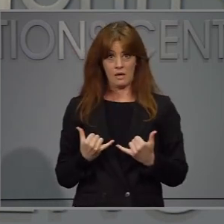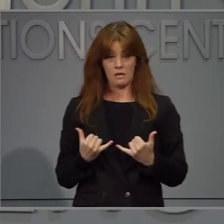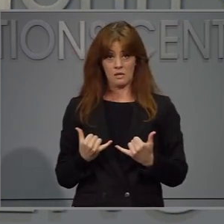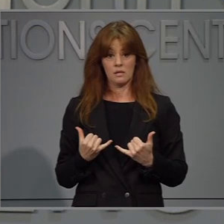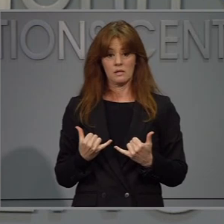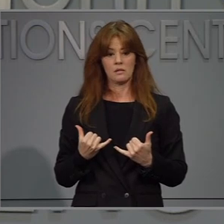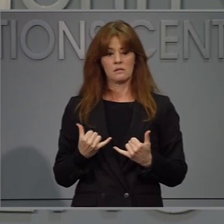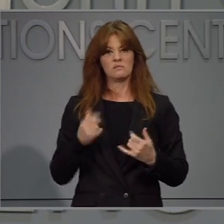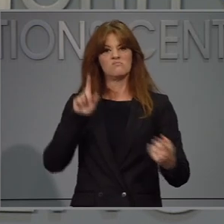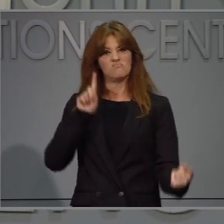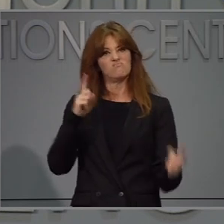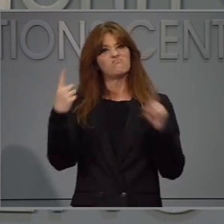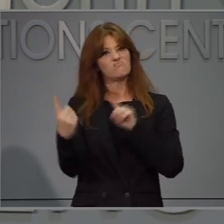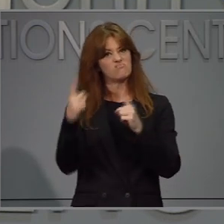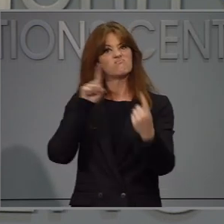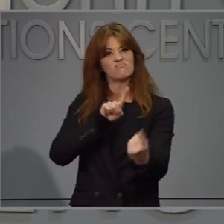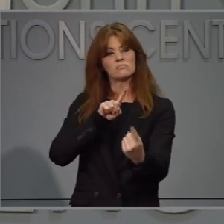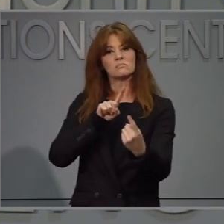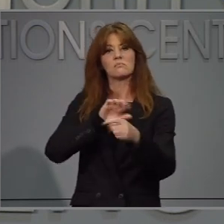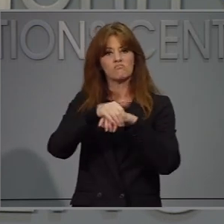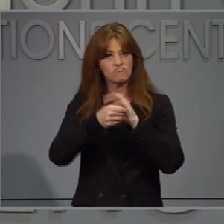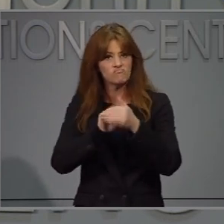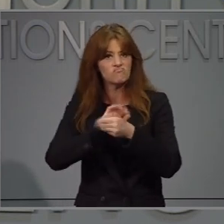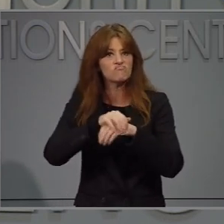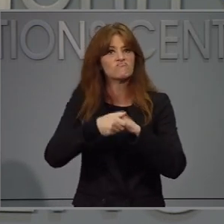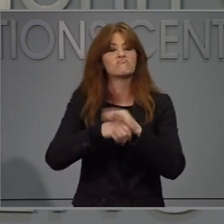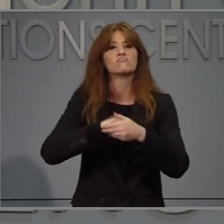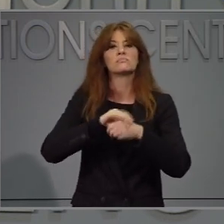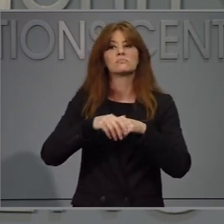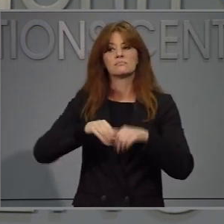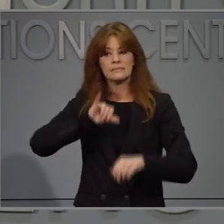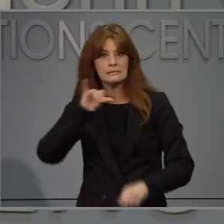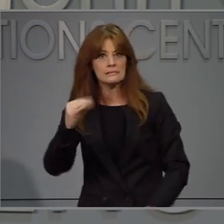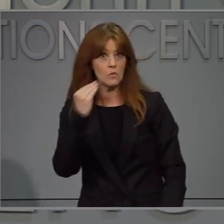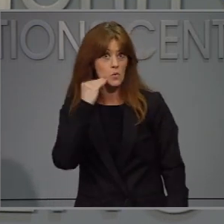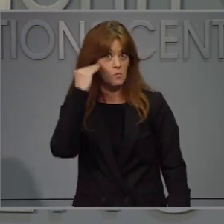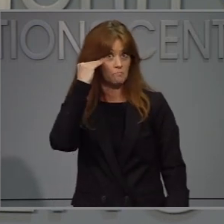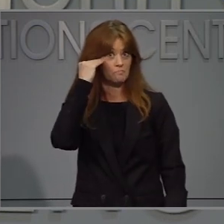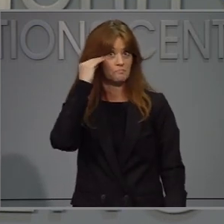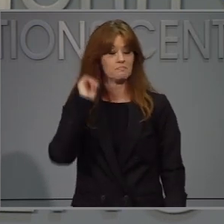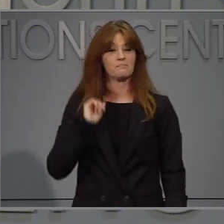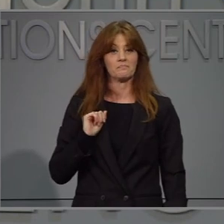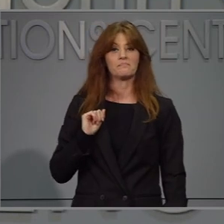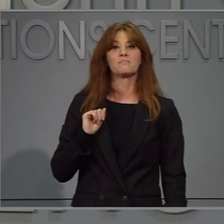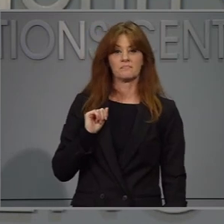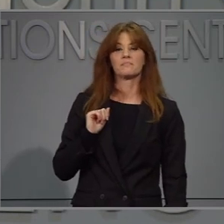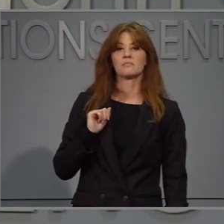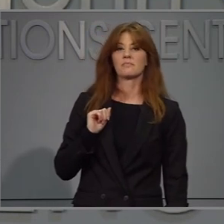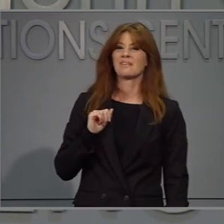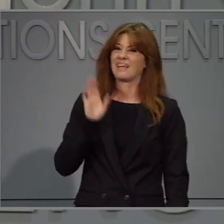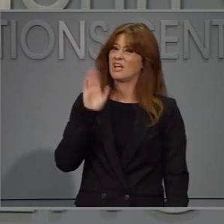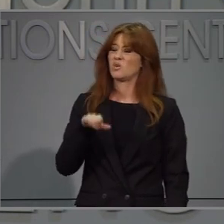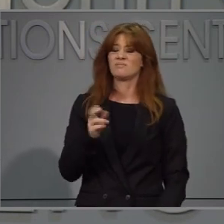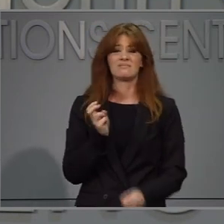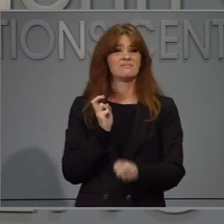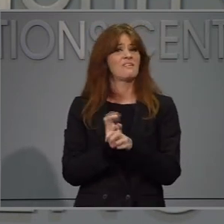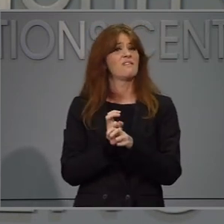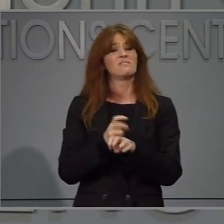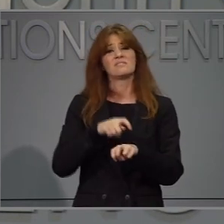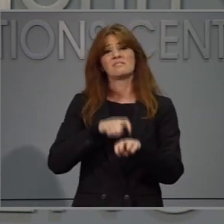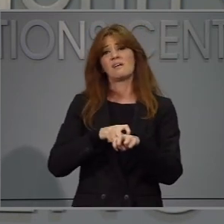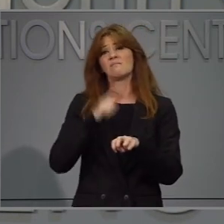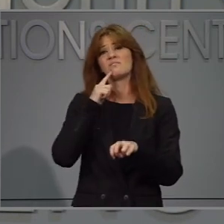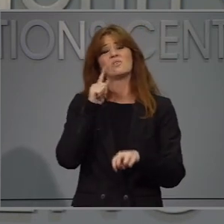our physical distance, sanitize, stay at home. I know this is a difficult time for many